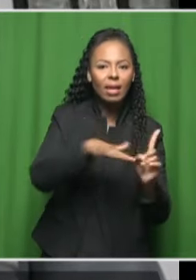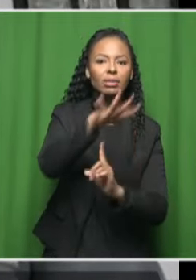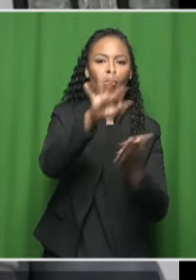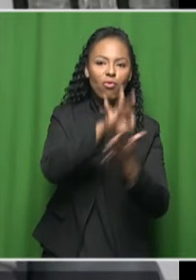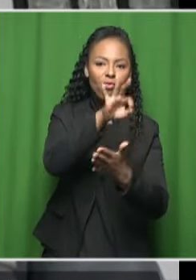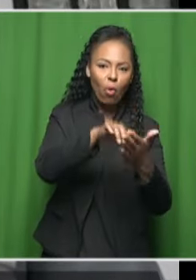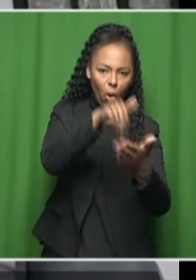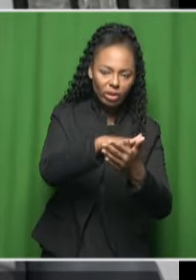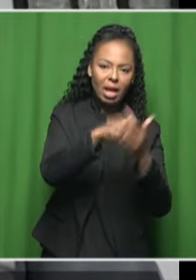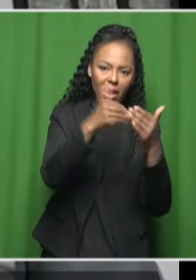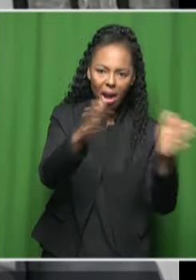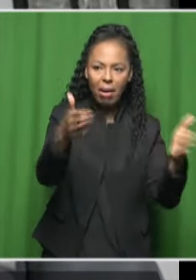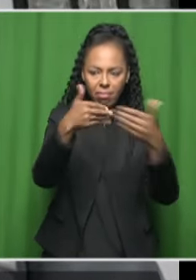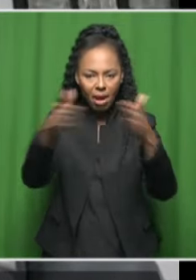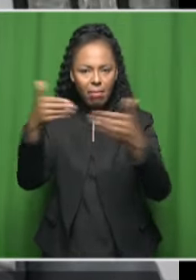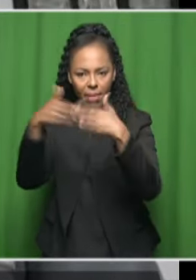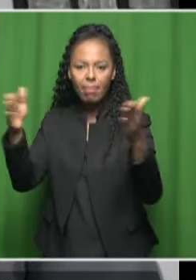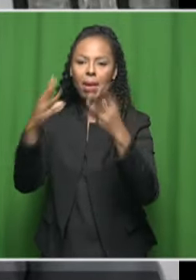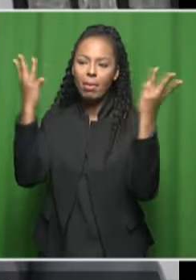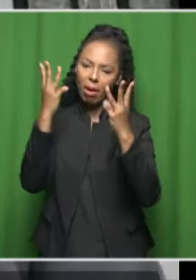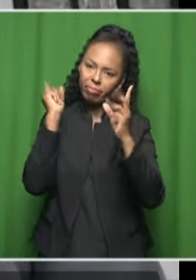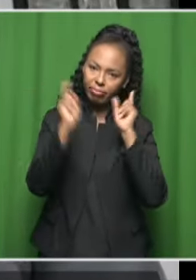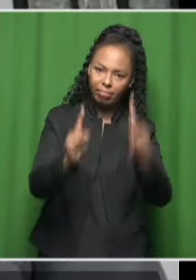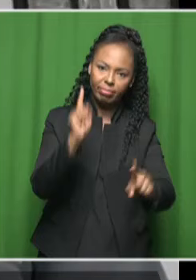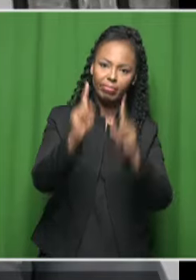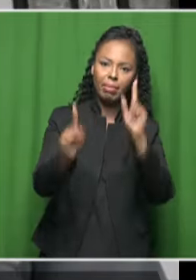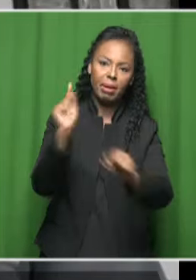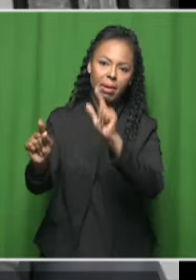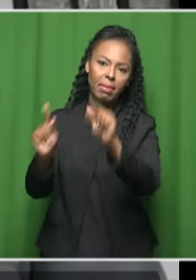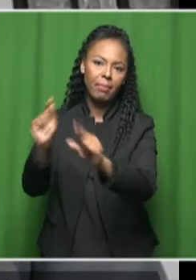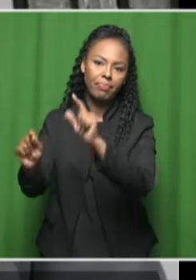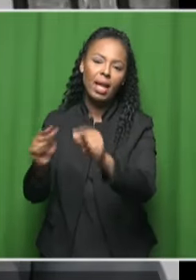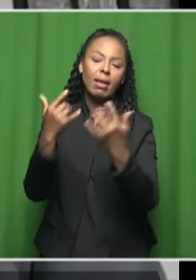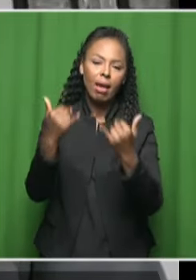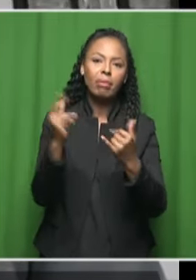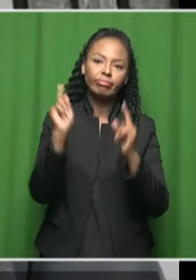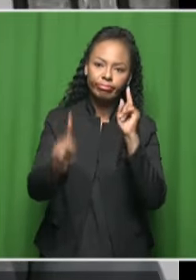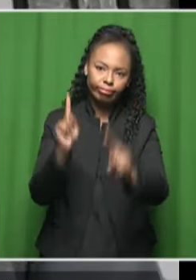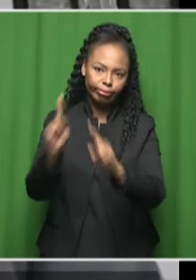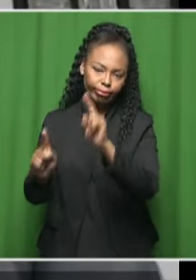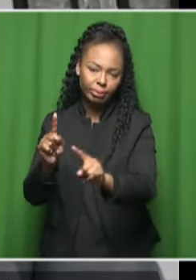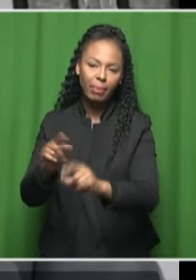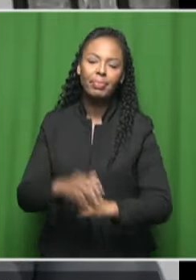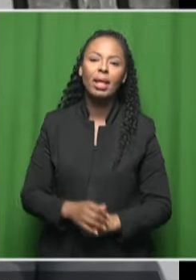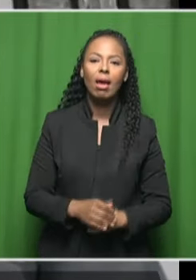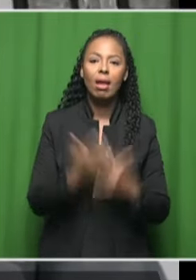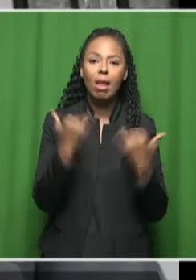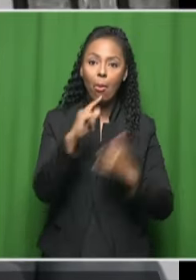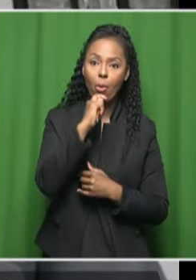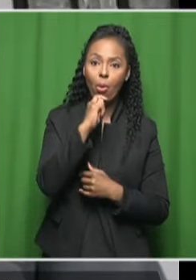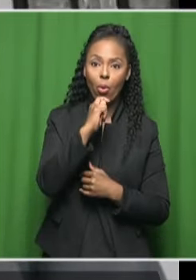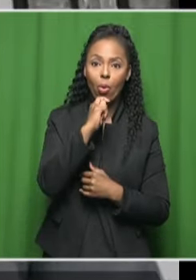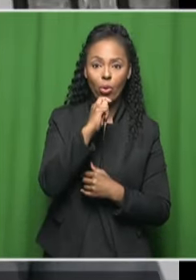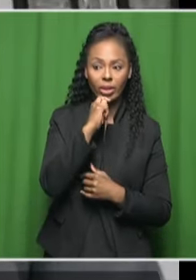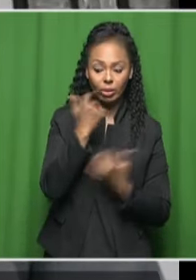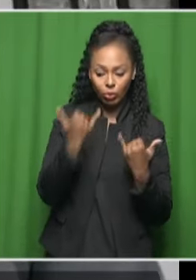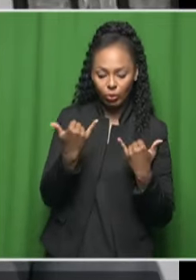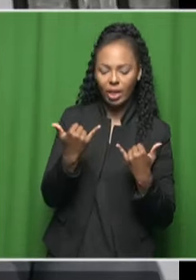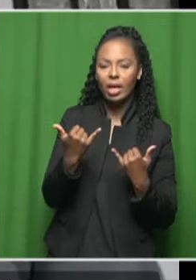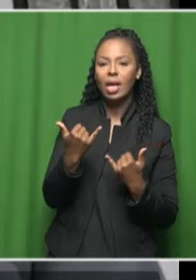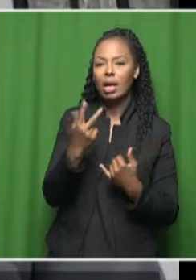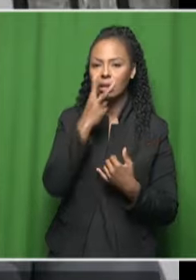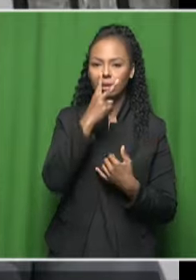flock into their numbers to the polling stations. But then during the course of the day, we could see like almost